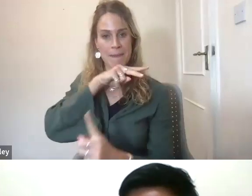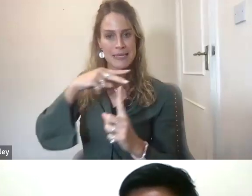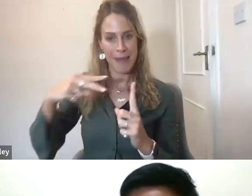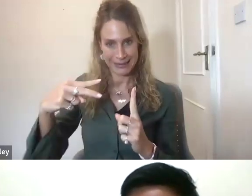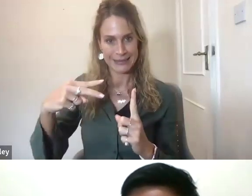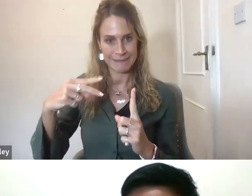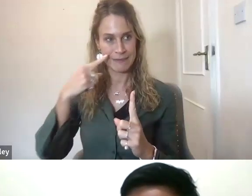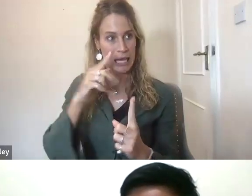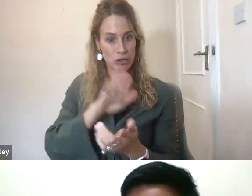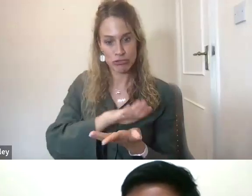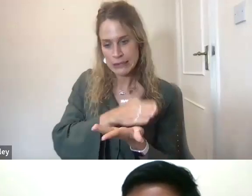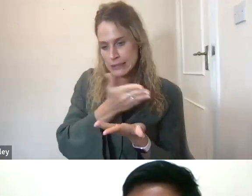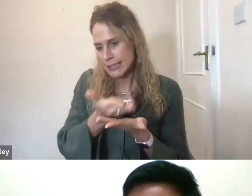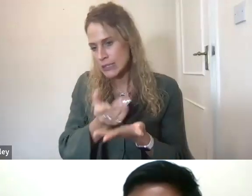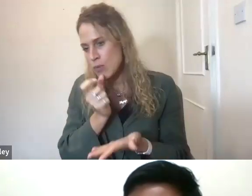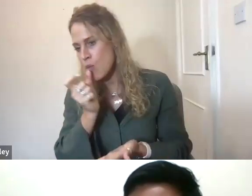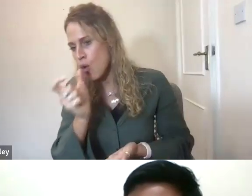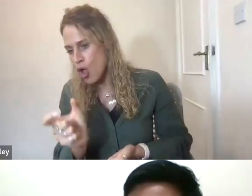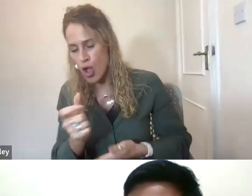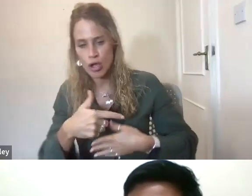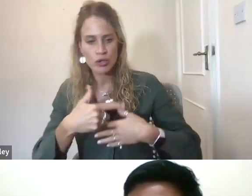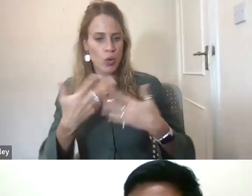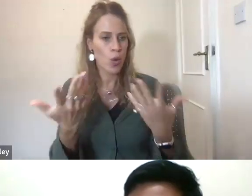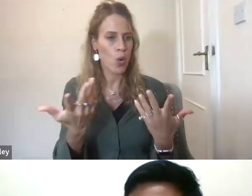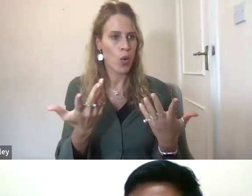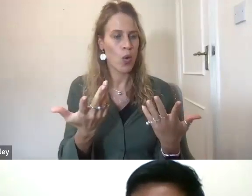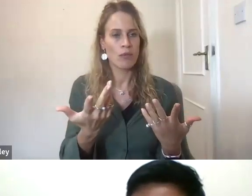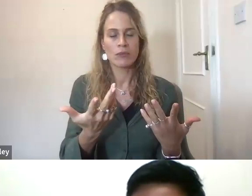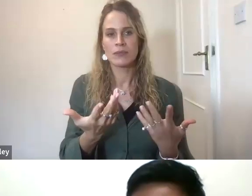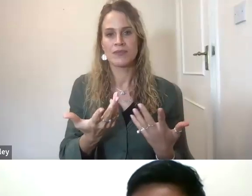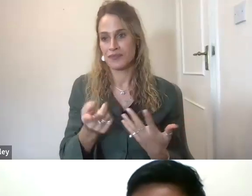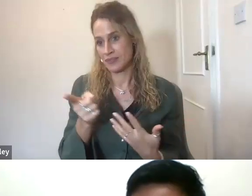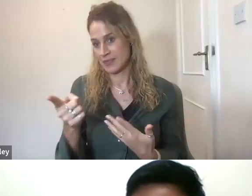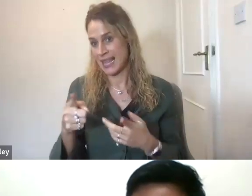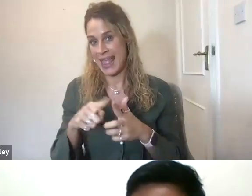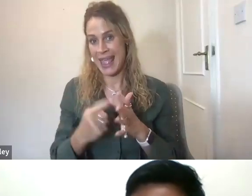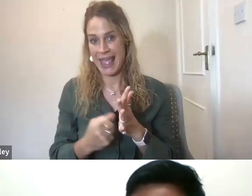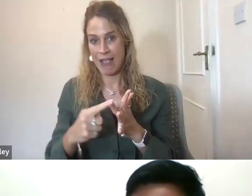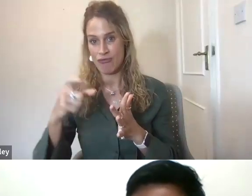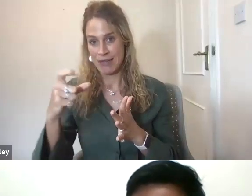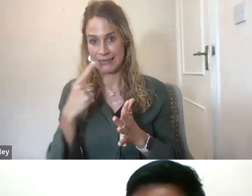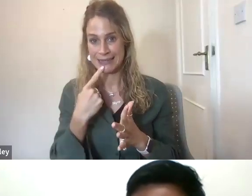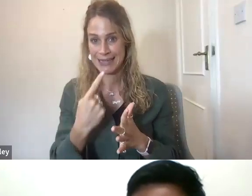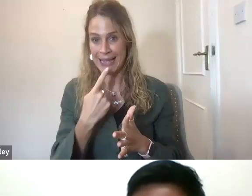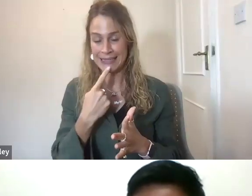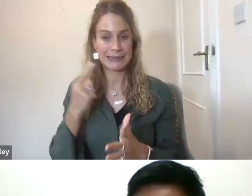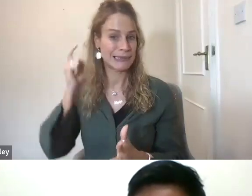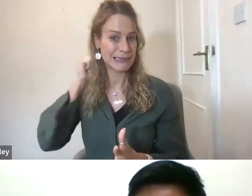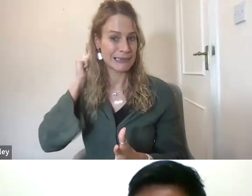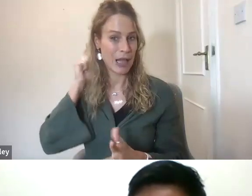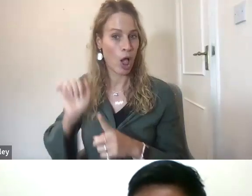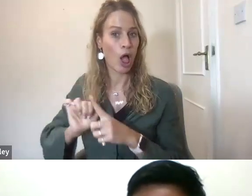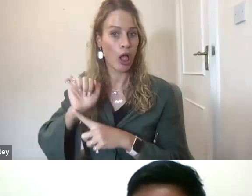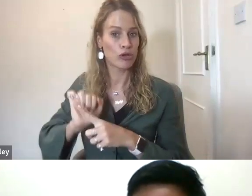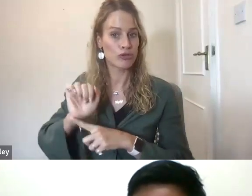untranslatable words, and like Eric mentioned, and cultural nuances to take into